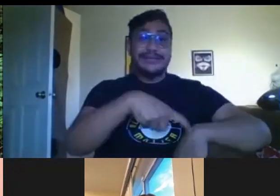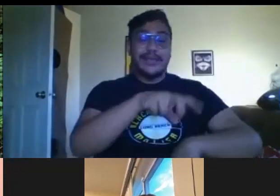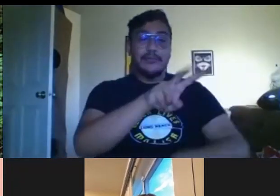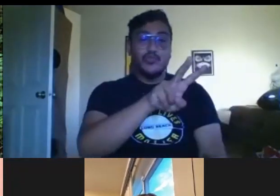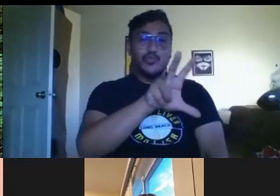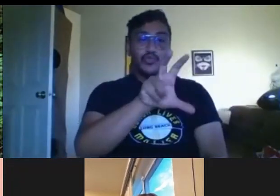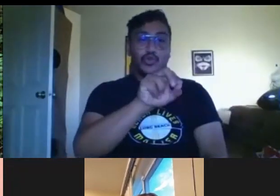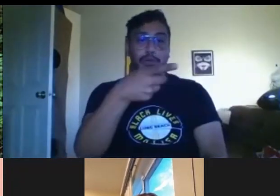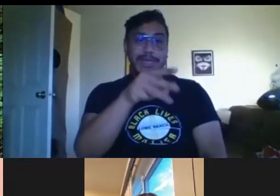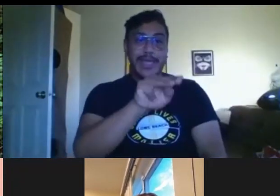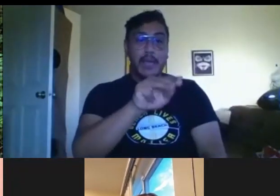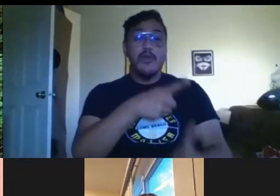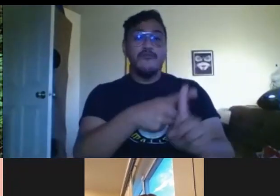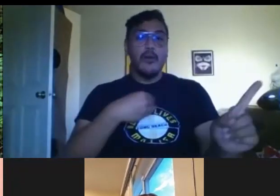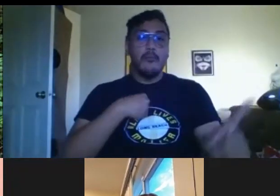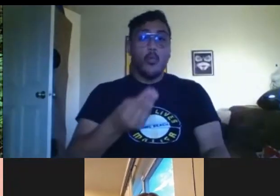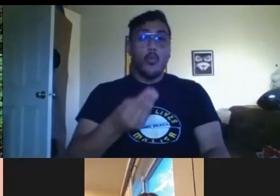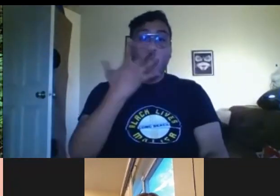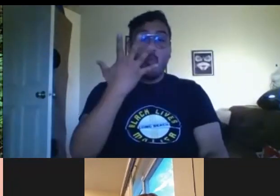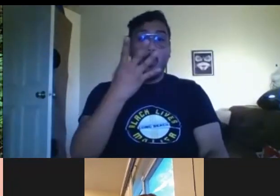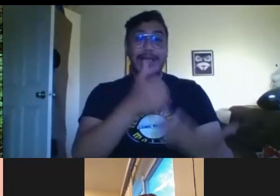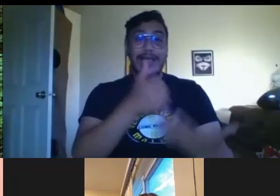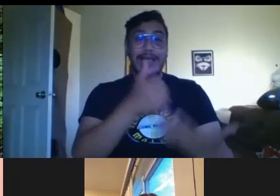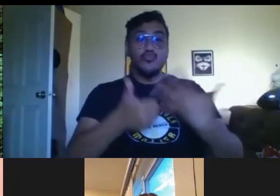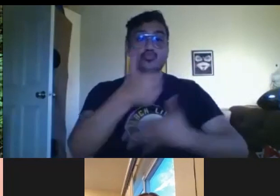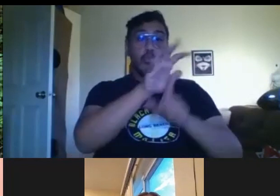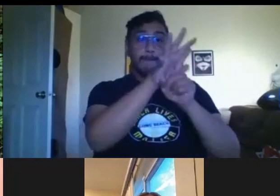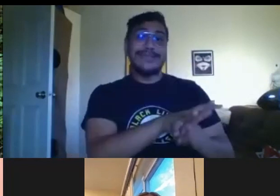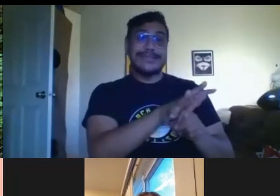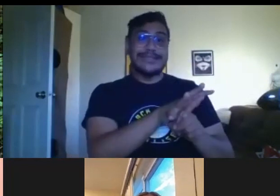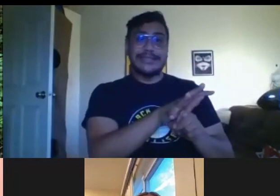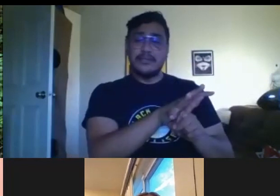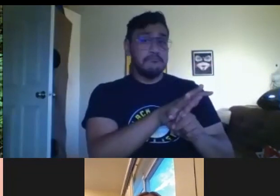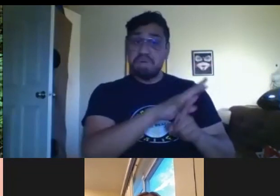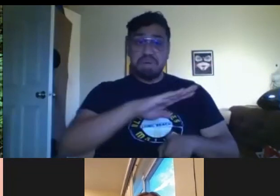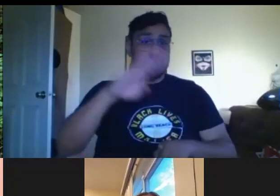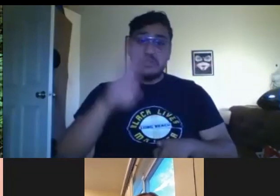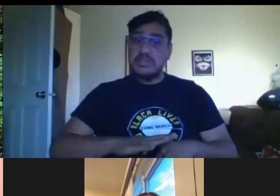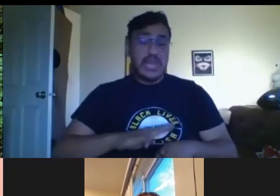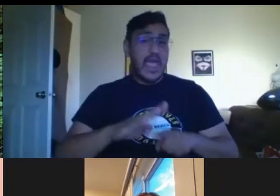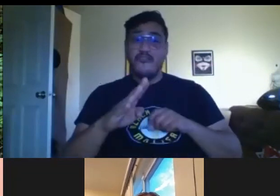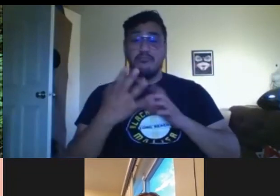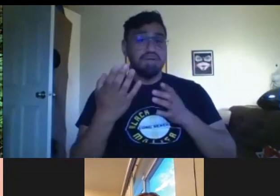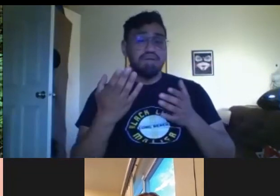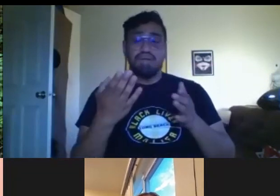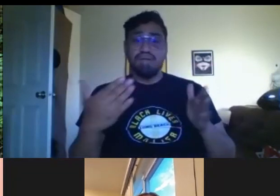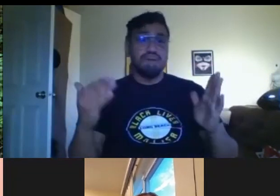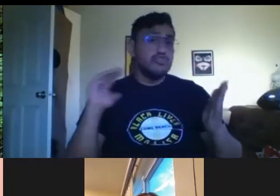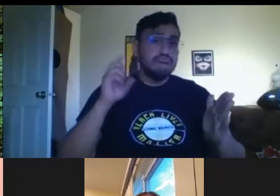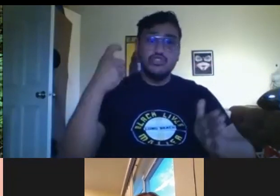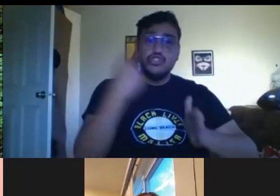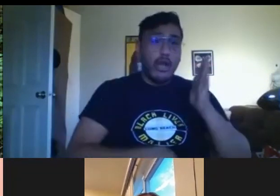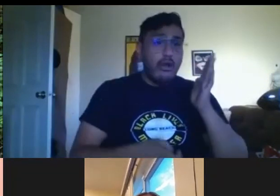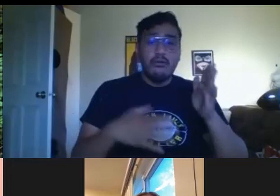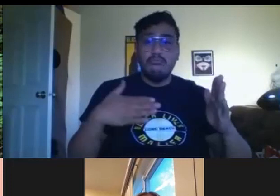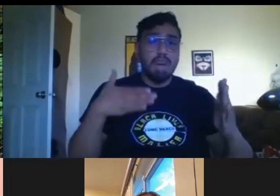a white supremacist cop that was never, ever prosecuted, fired, or anything. The district